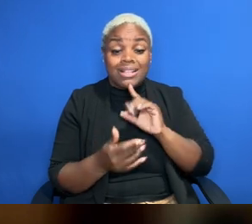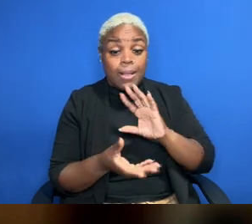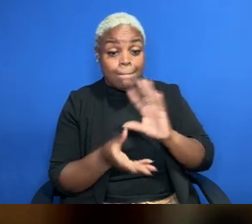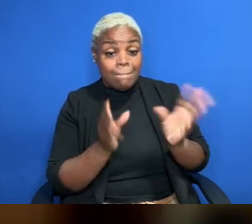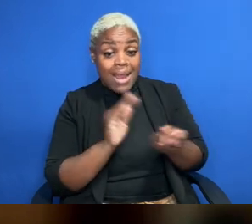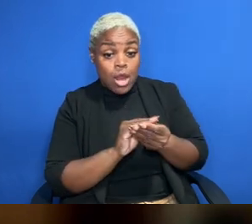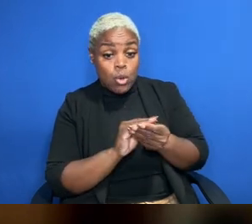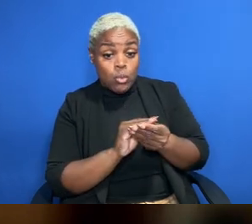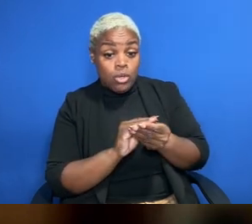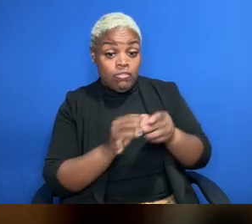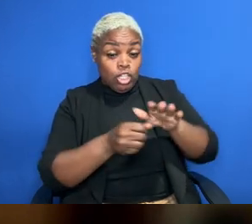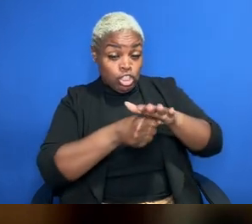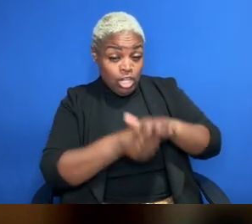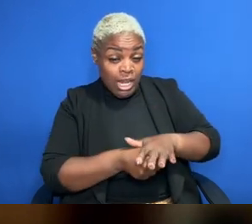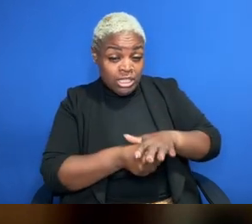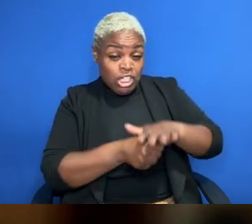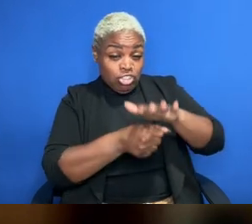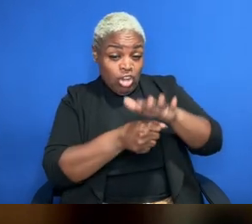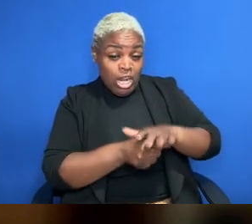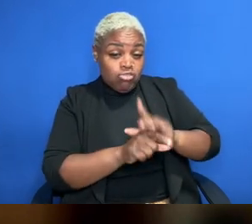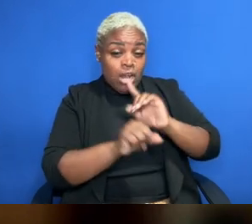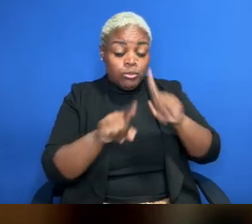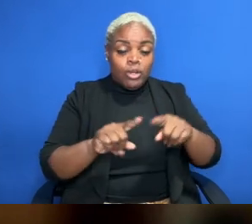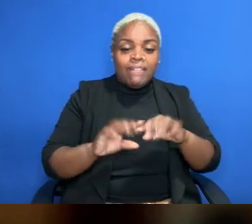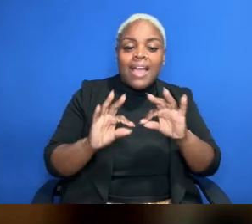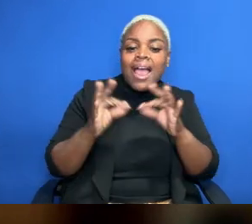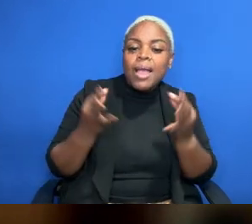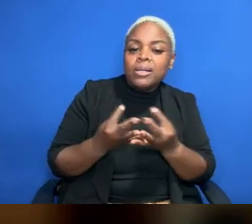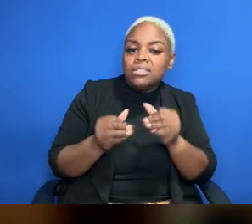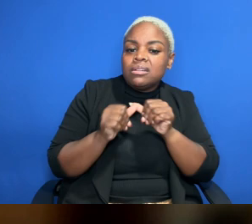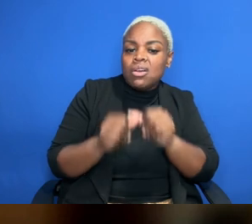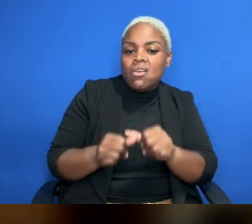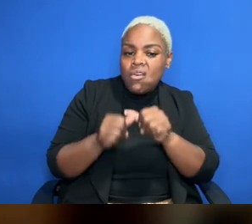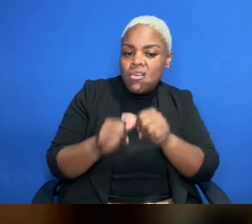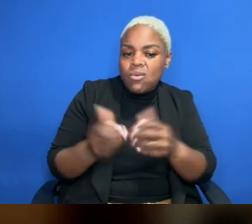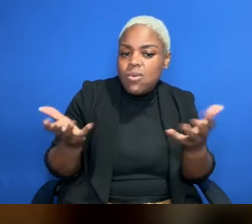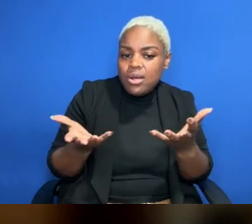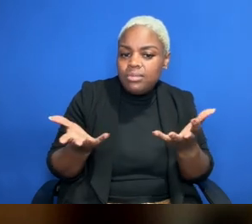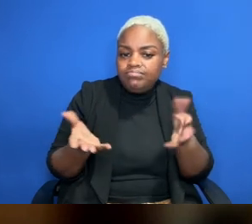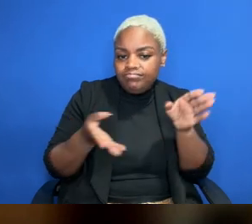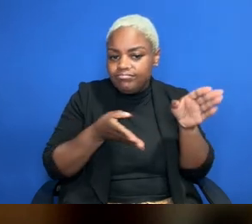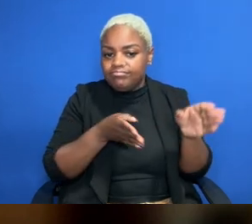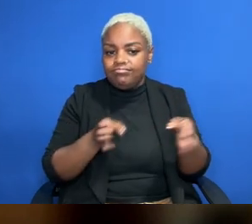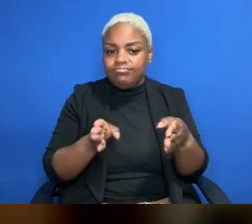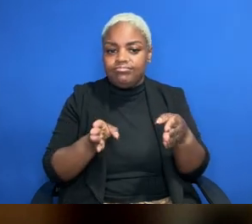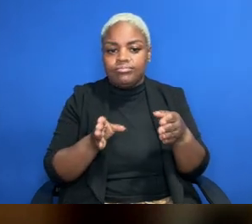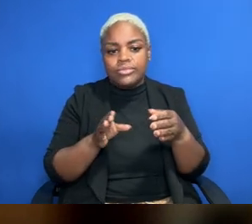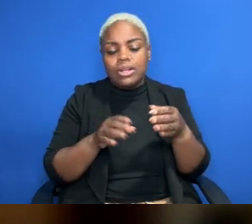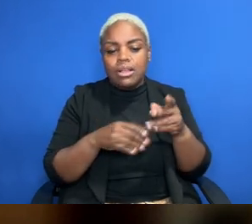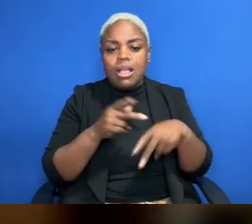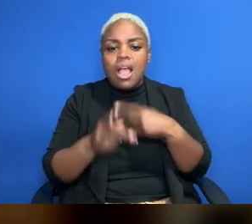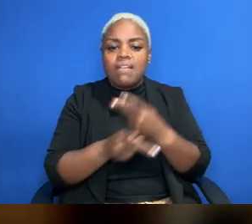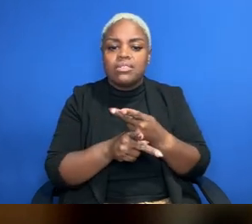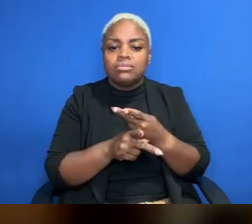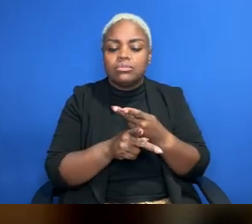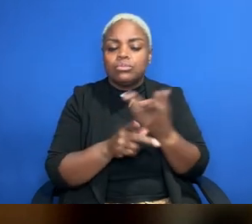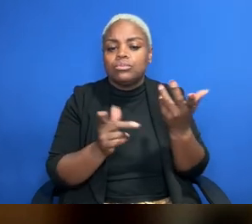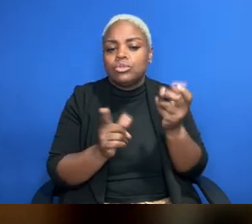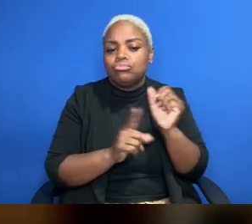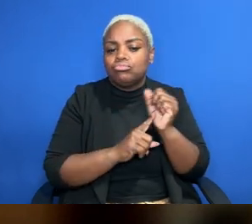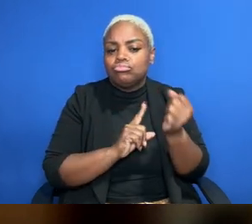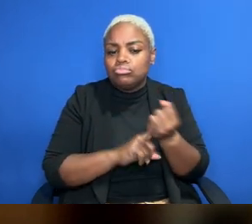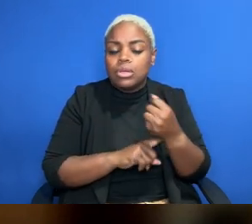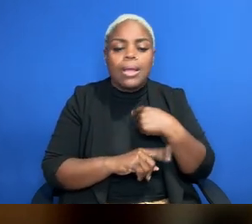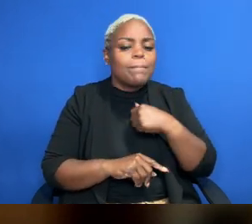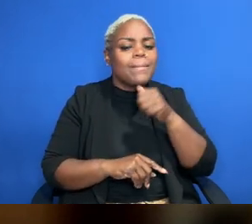today. The amount of stress and the stress response that families are under right now is just a magnitude of